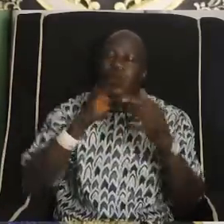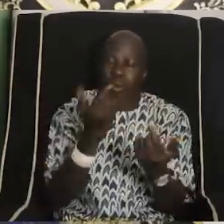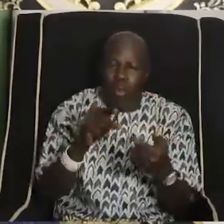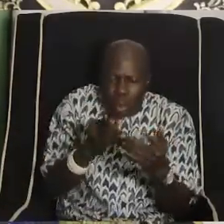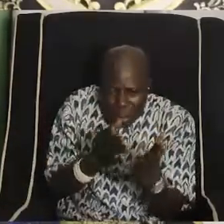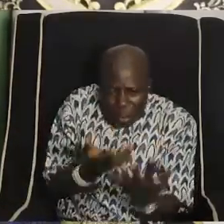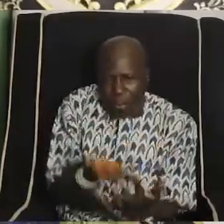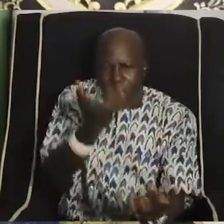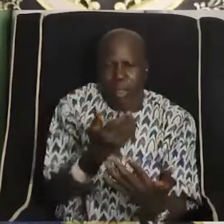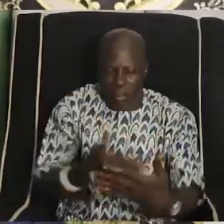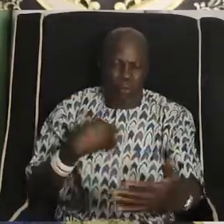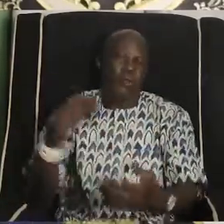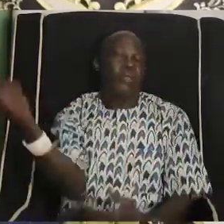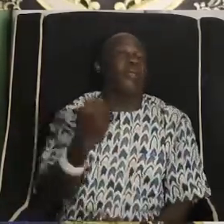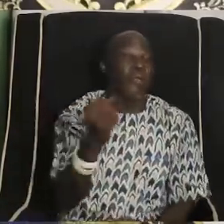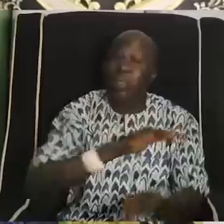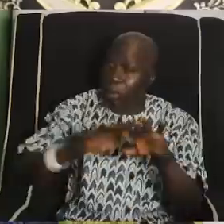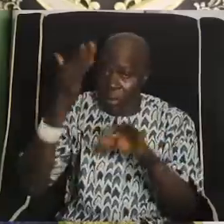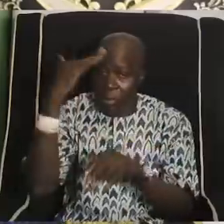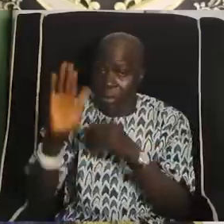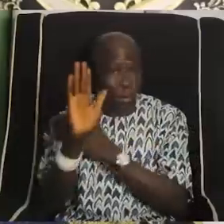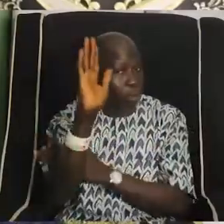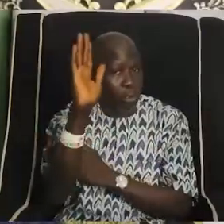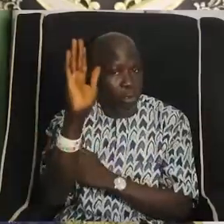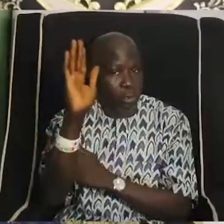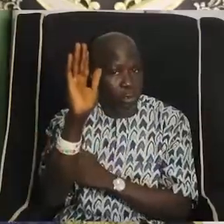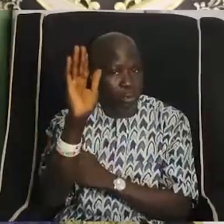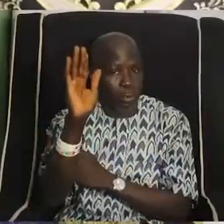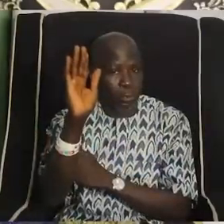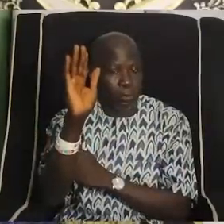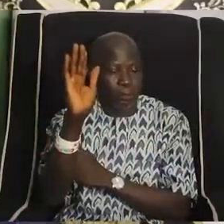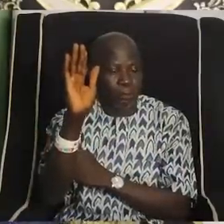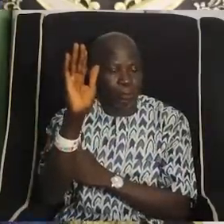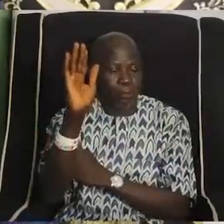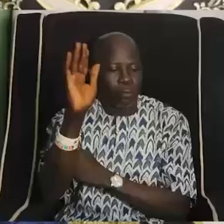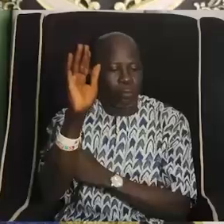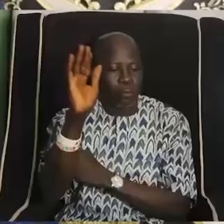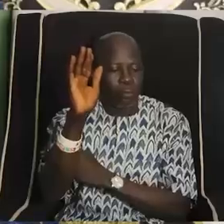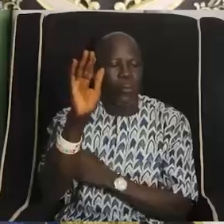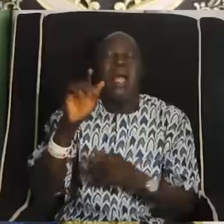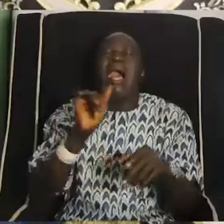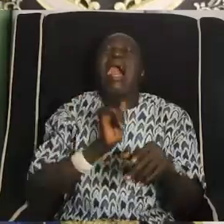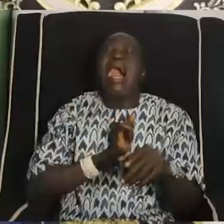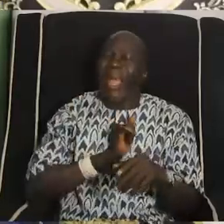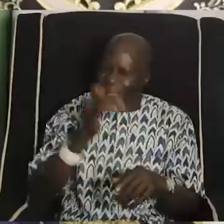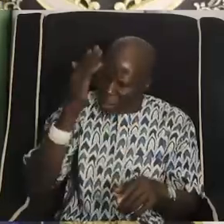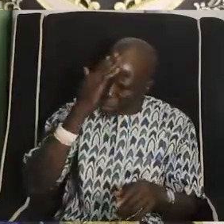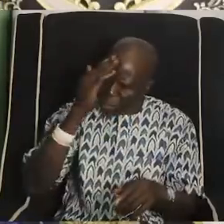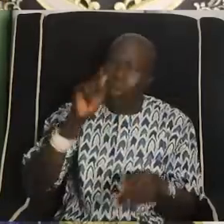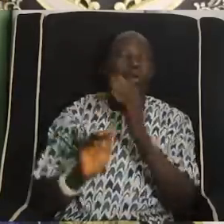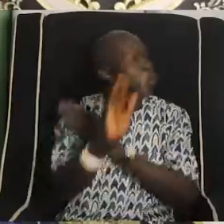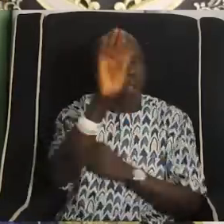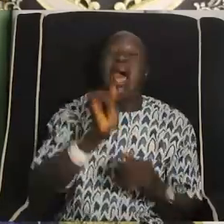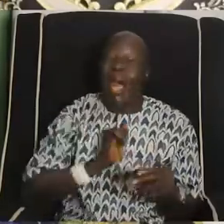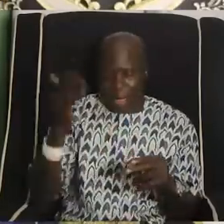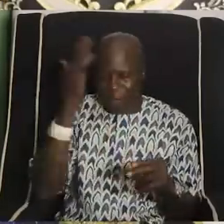a millionaire before Saturday. Oh, mo Olorun ni. Don't know God. So ri tan pe ni Olorun mo mo Olorun ni temi o. I personally acknowledge